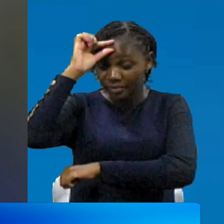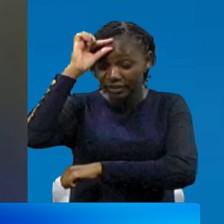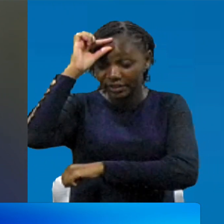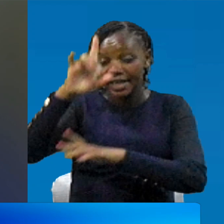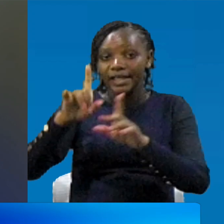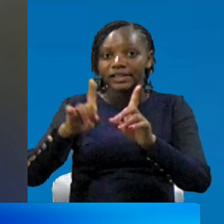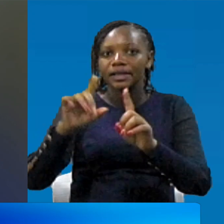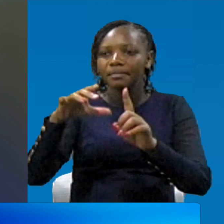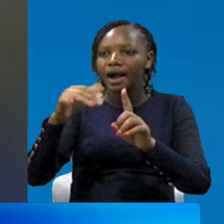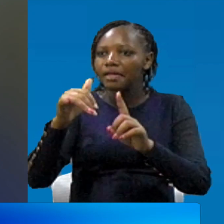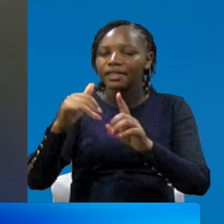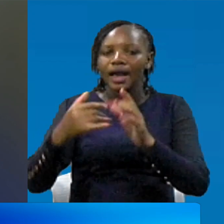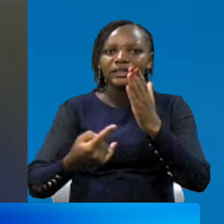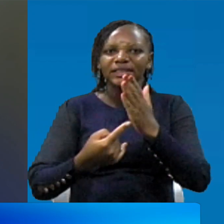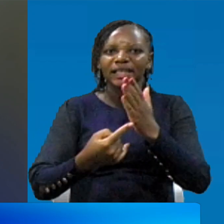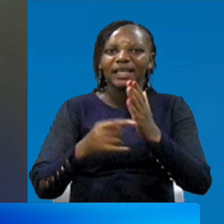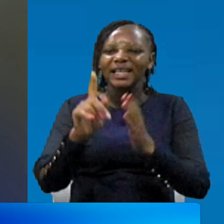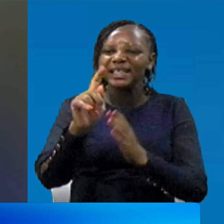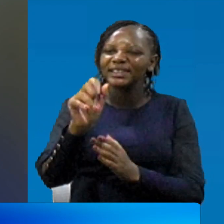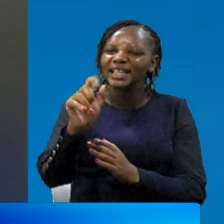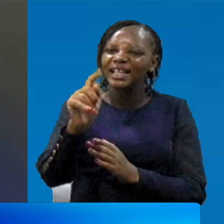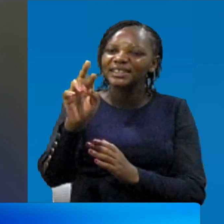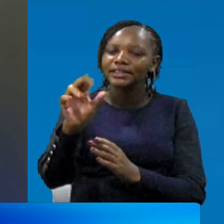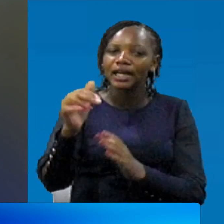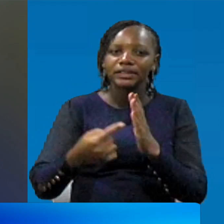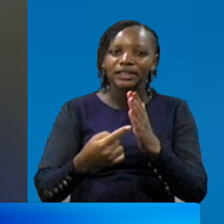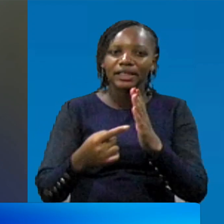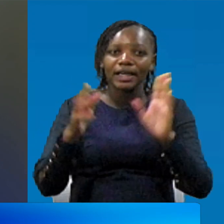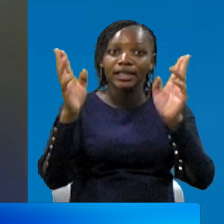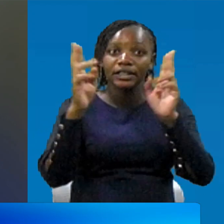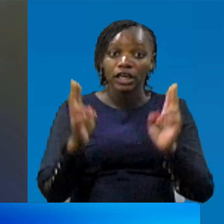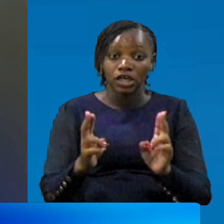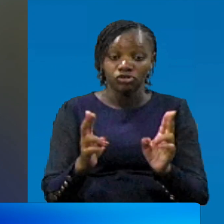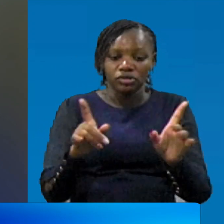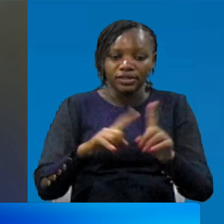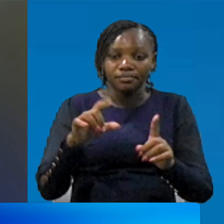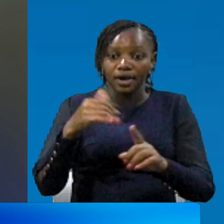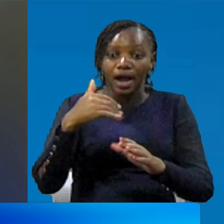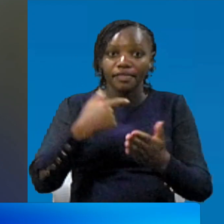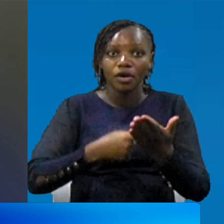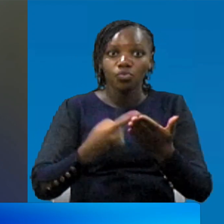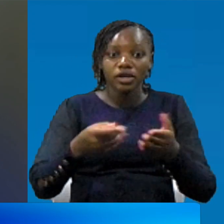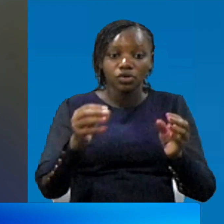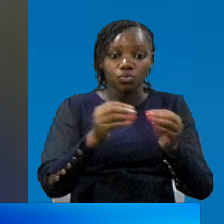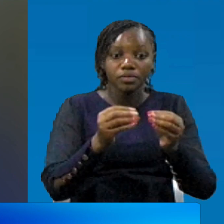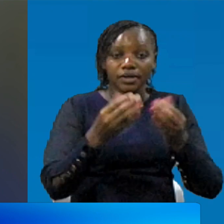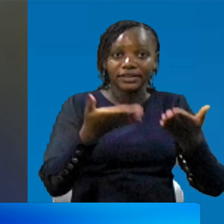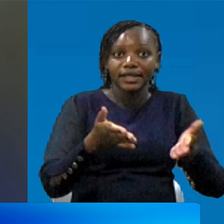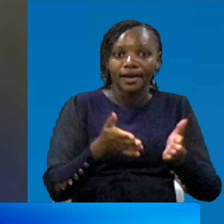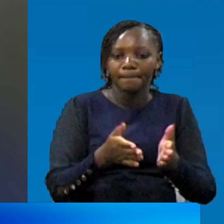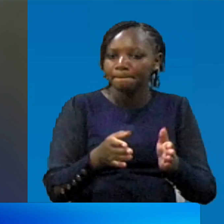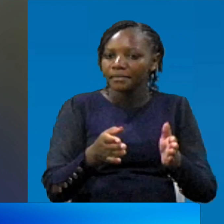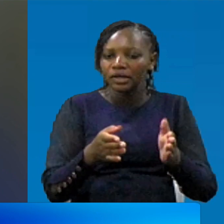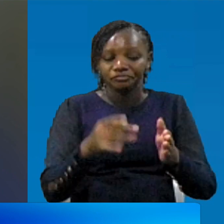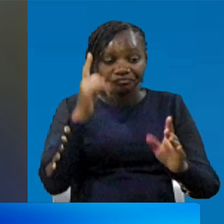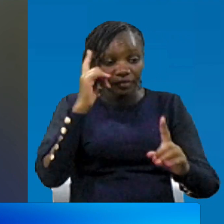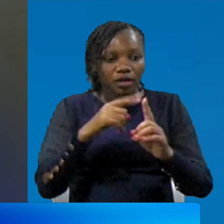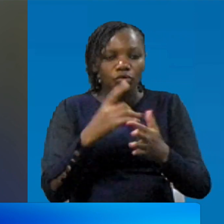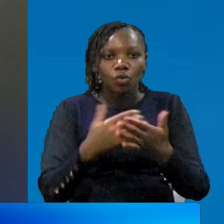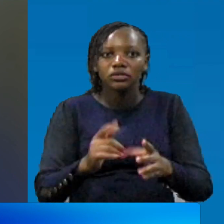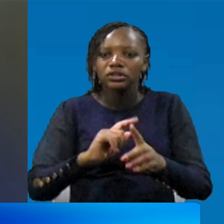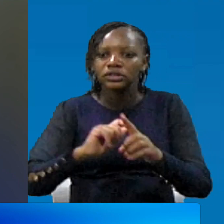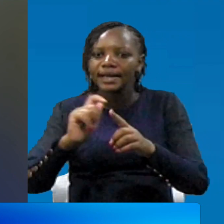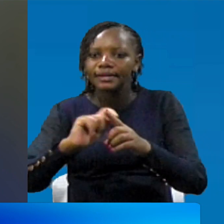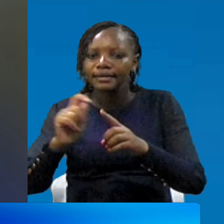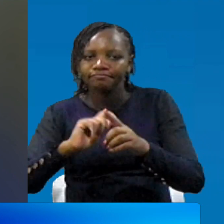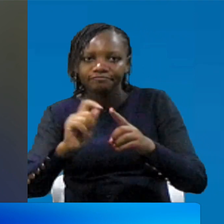So it's a 3-day program. The other week we were here with the training of trainers. These are deputy